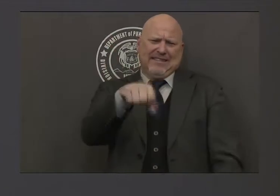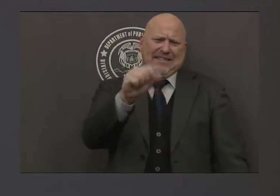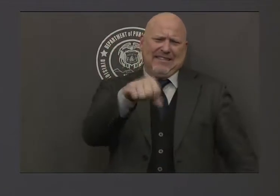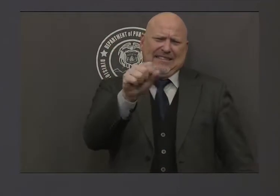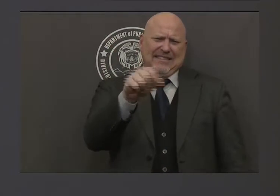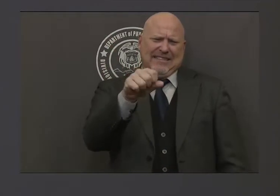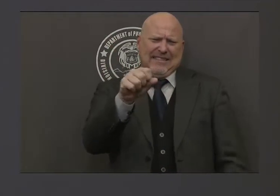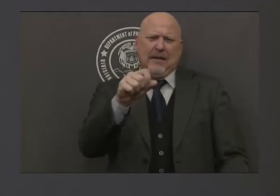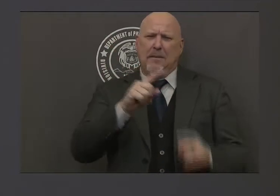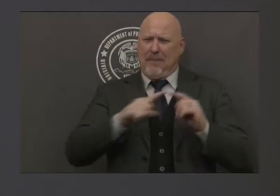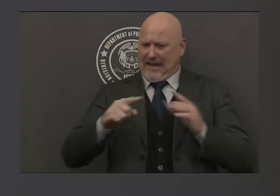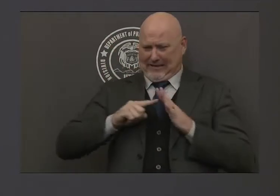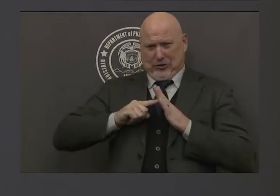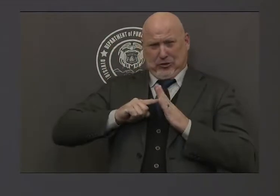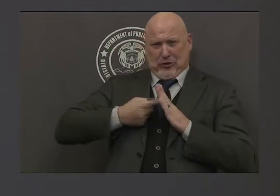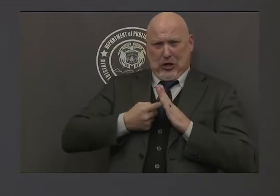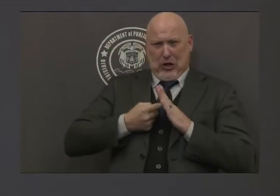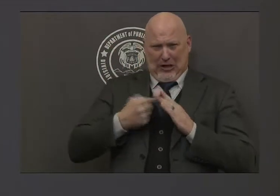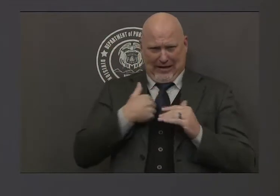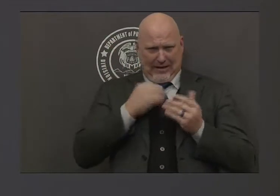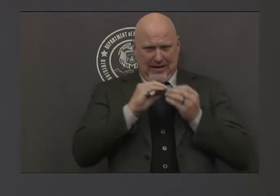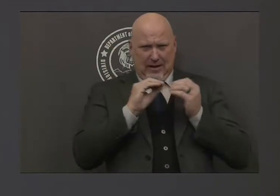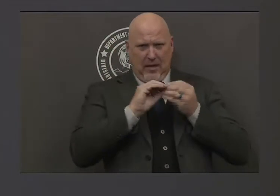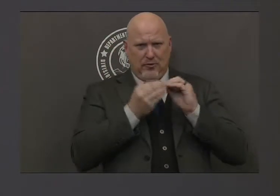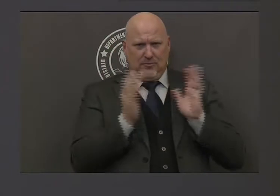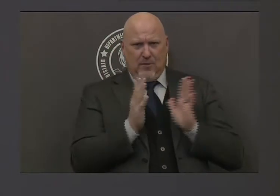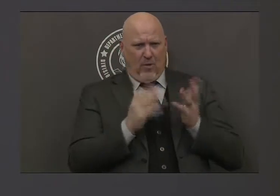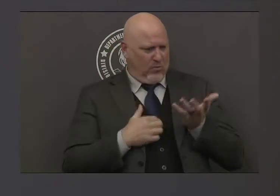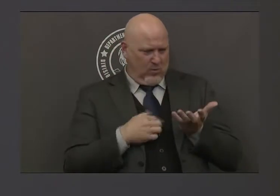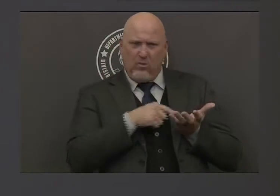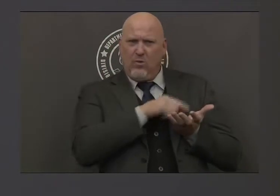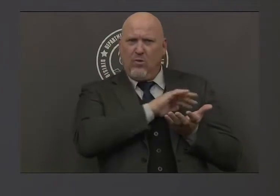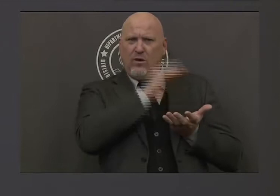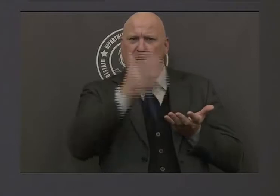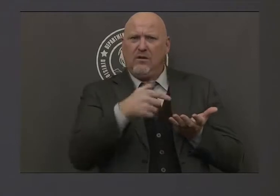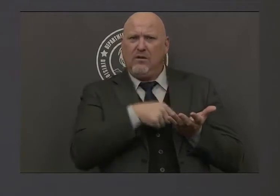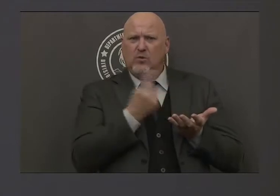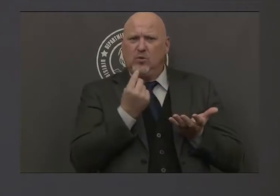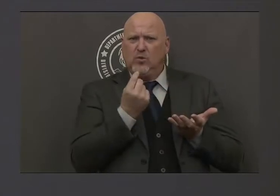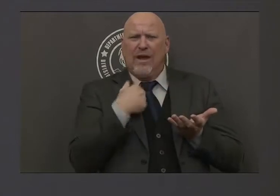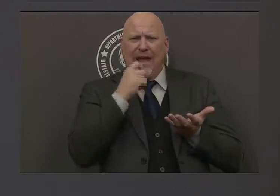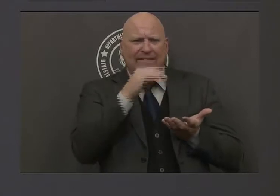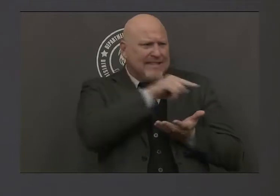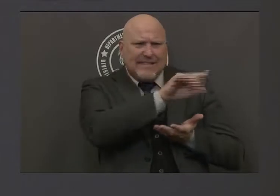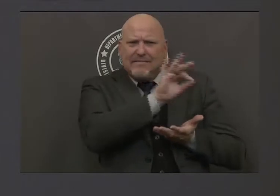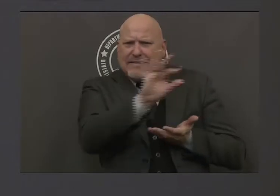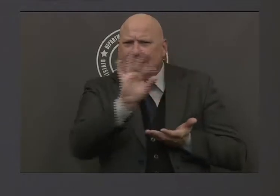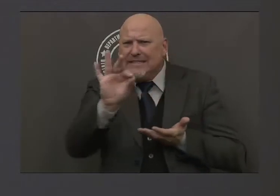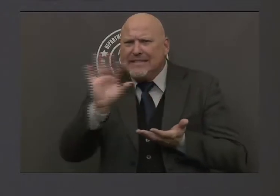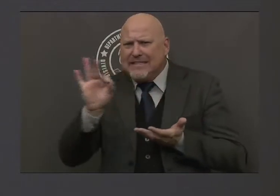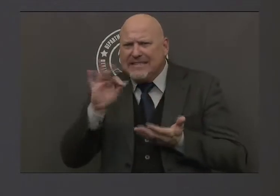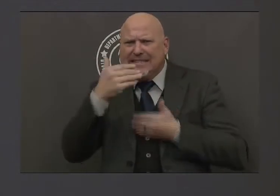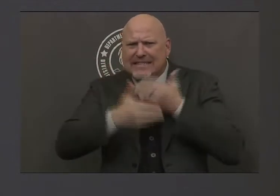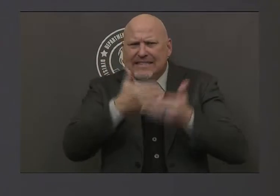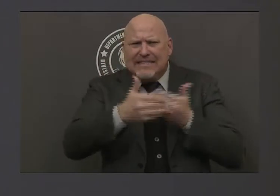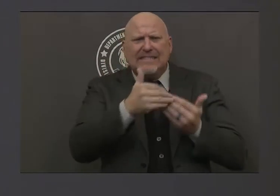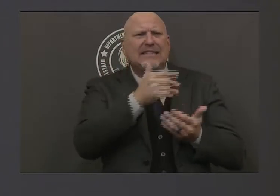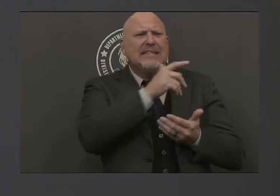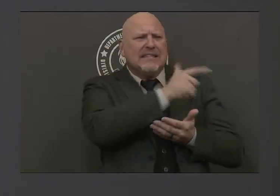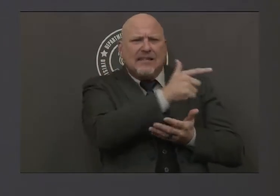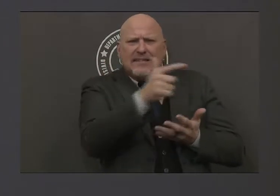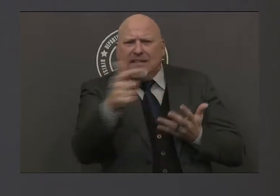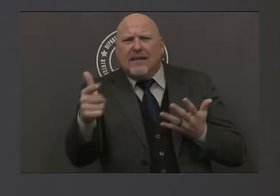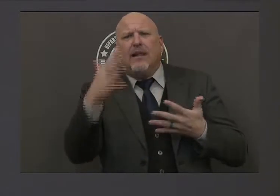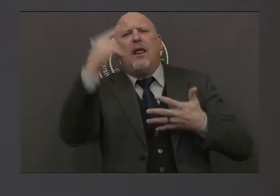get this in waves, as it comes and grows, we have to have a priority list, which is being prepared by our Strategic